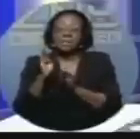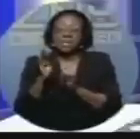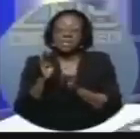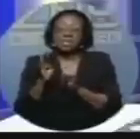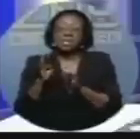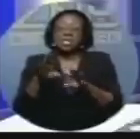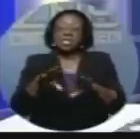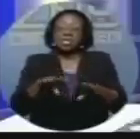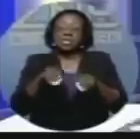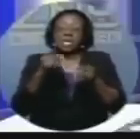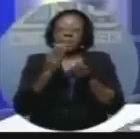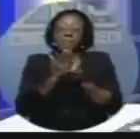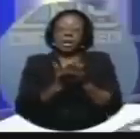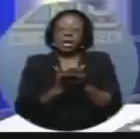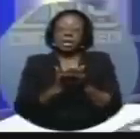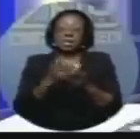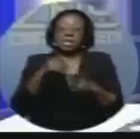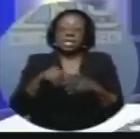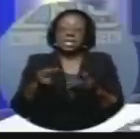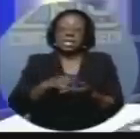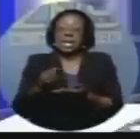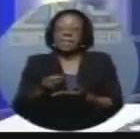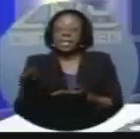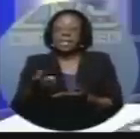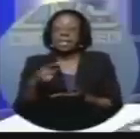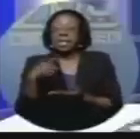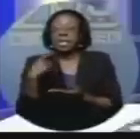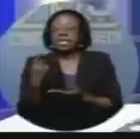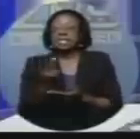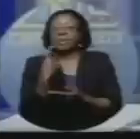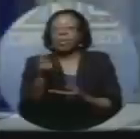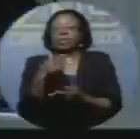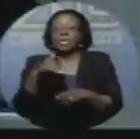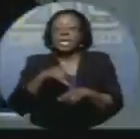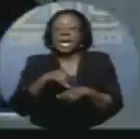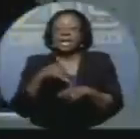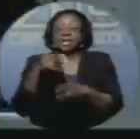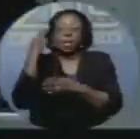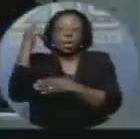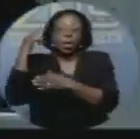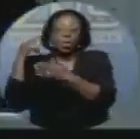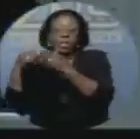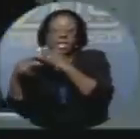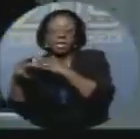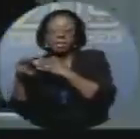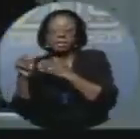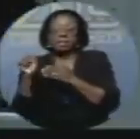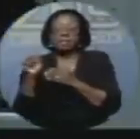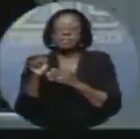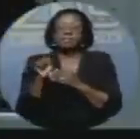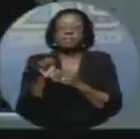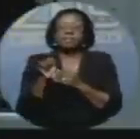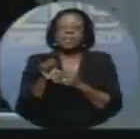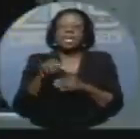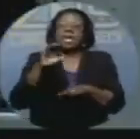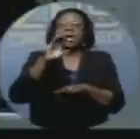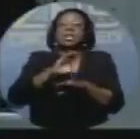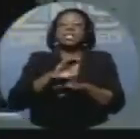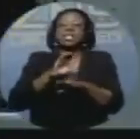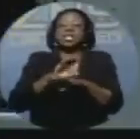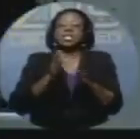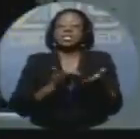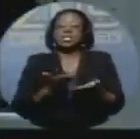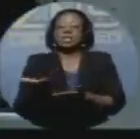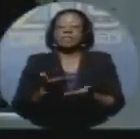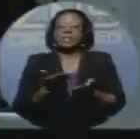as employees of hotel-based casinos. A church service marking the end of the 201st Conference of the Methodist